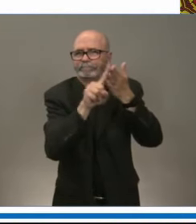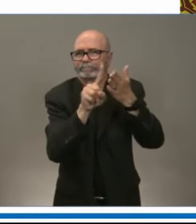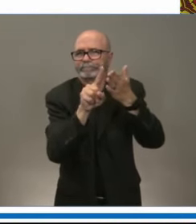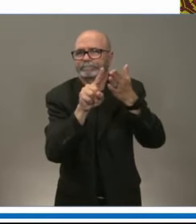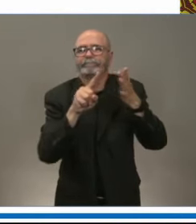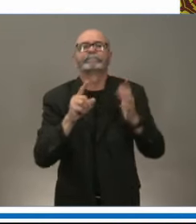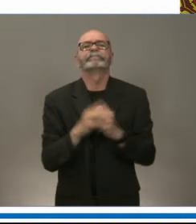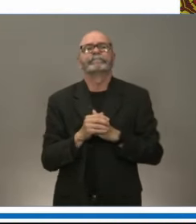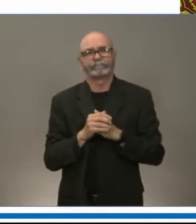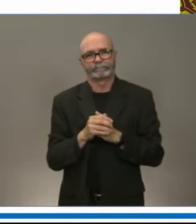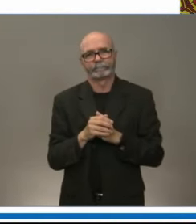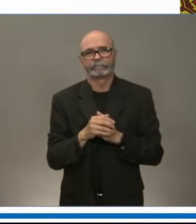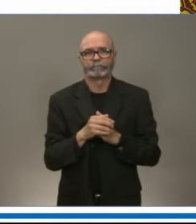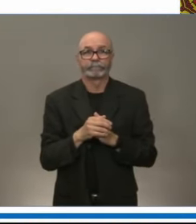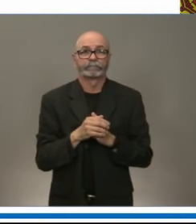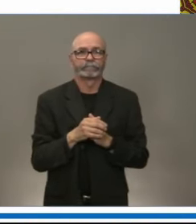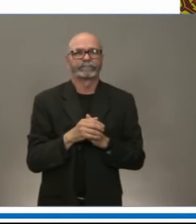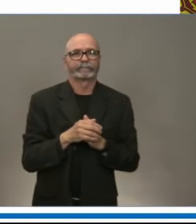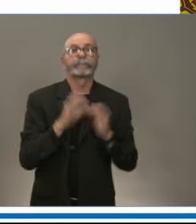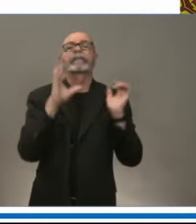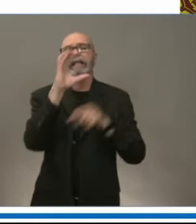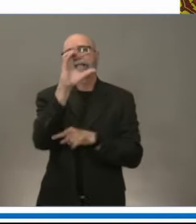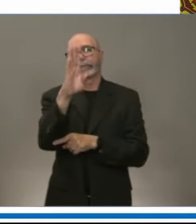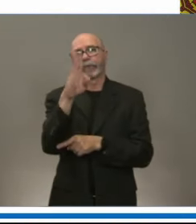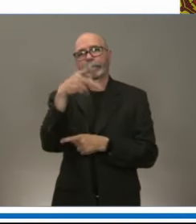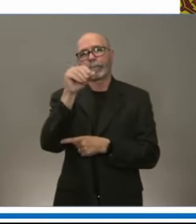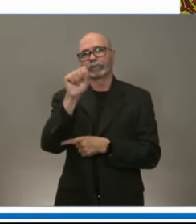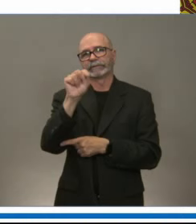we'll go to Cape Breton Post, Sharon Montgomery.